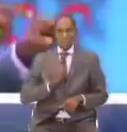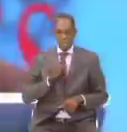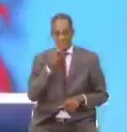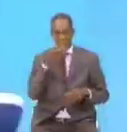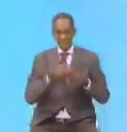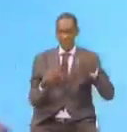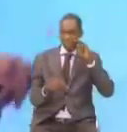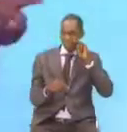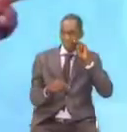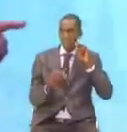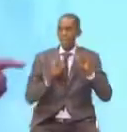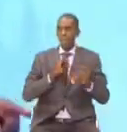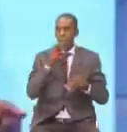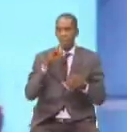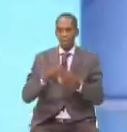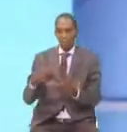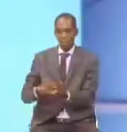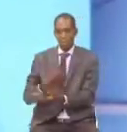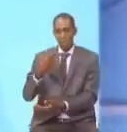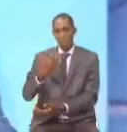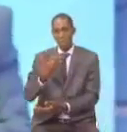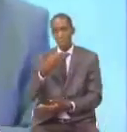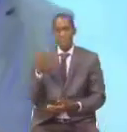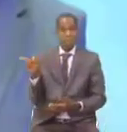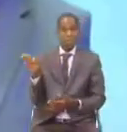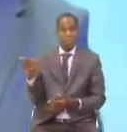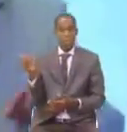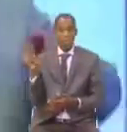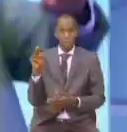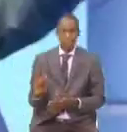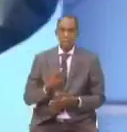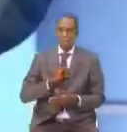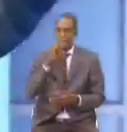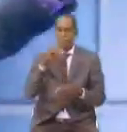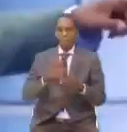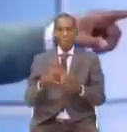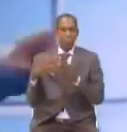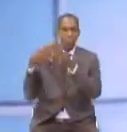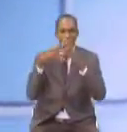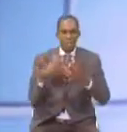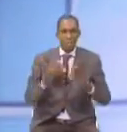am in Ghana. I'm in Liberia. I'm in America. I am in